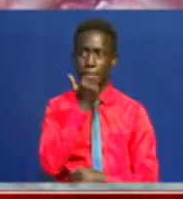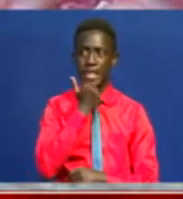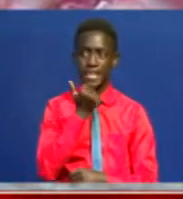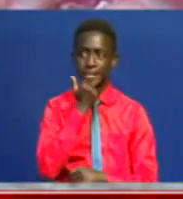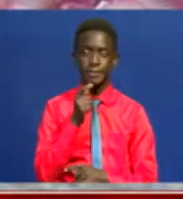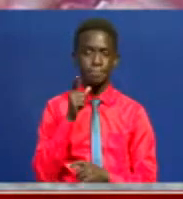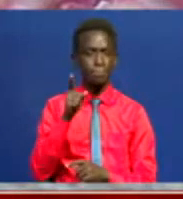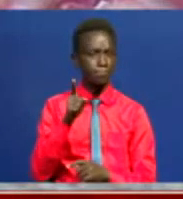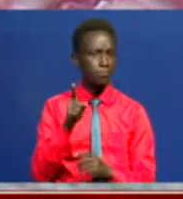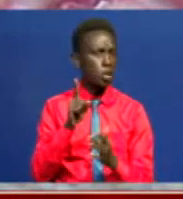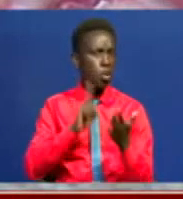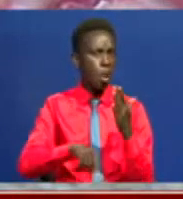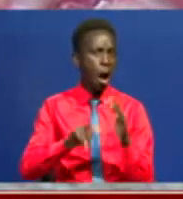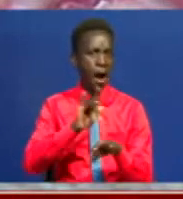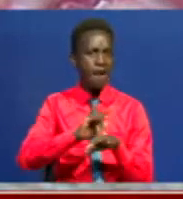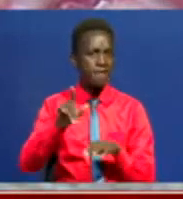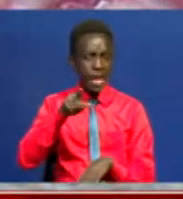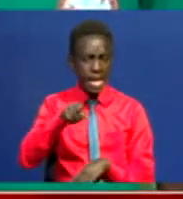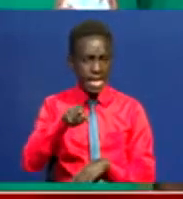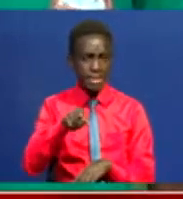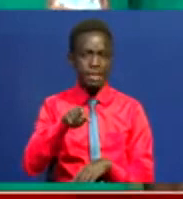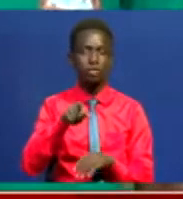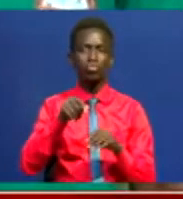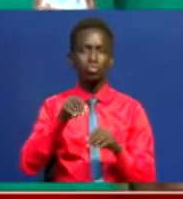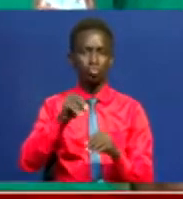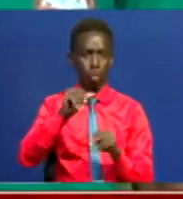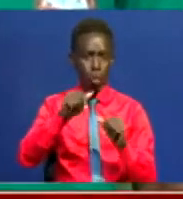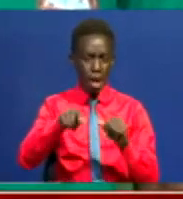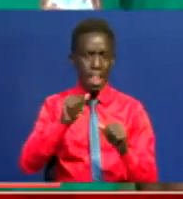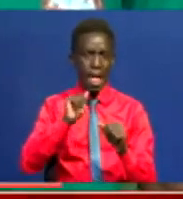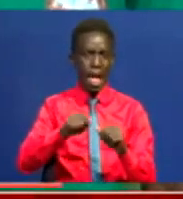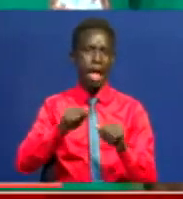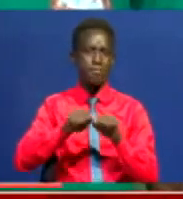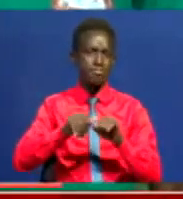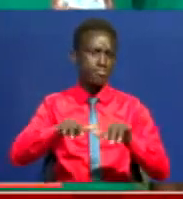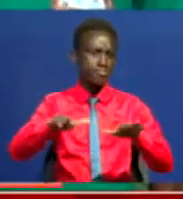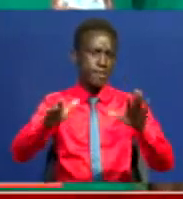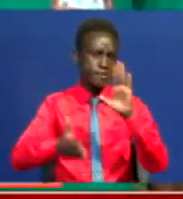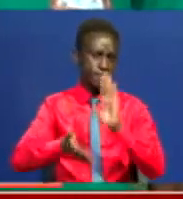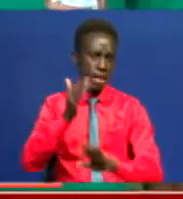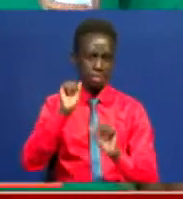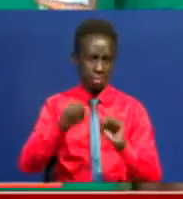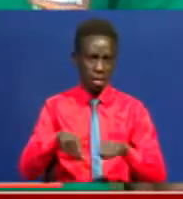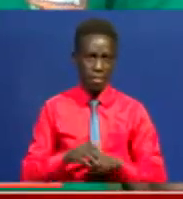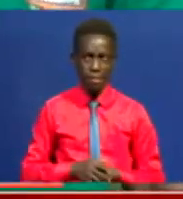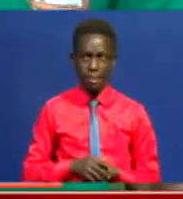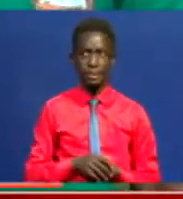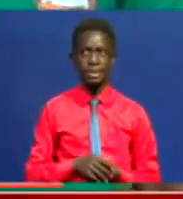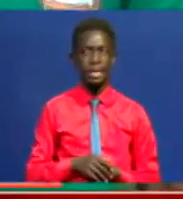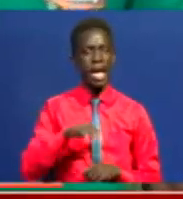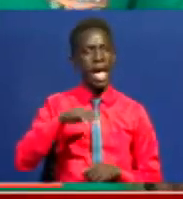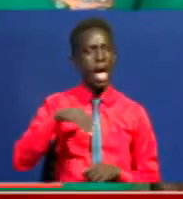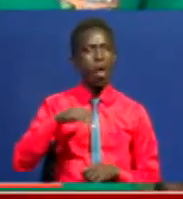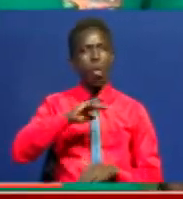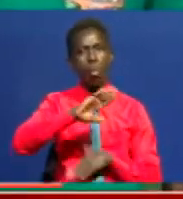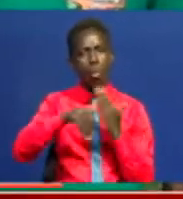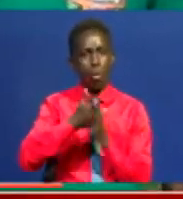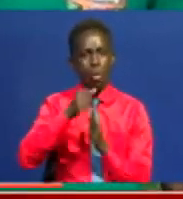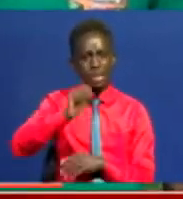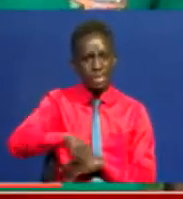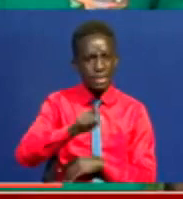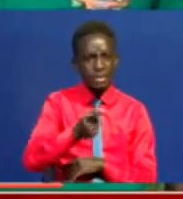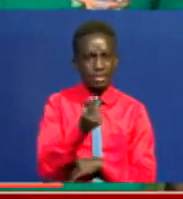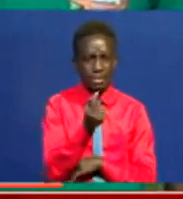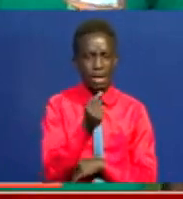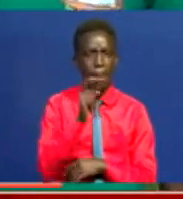will make the disease spread even further. Every seed packet that is sold in Kenya must have that KEPHIS sticker.